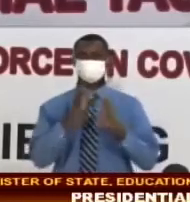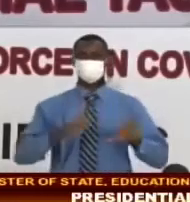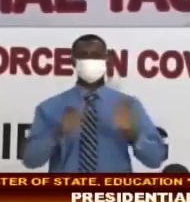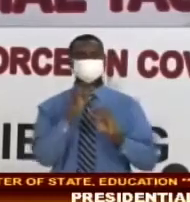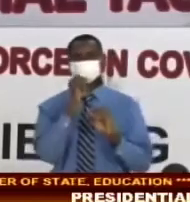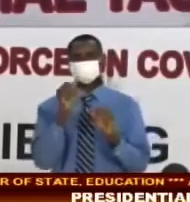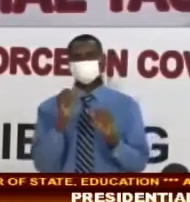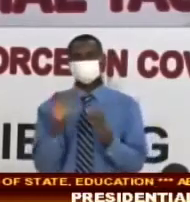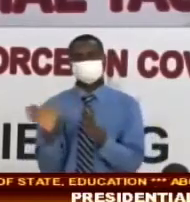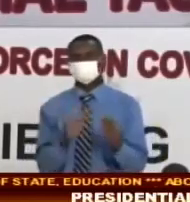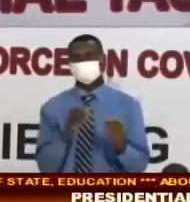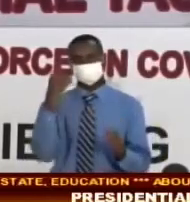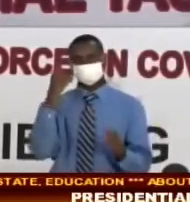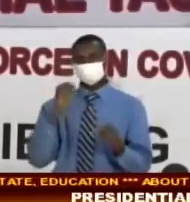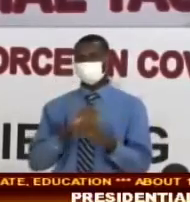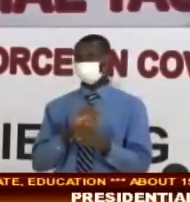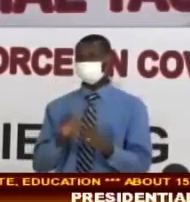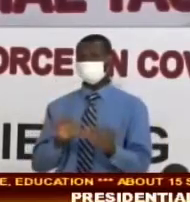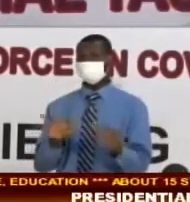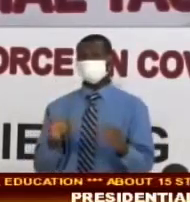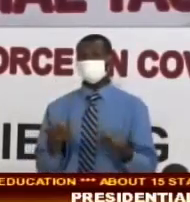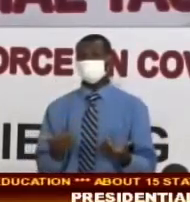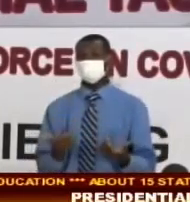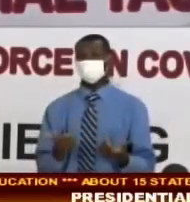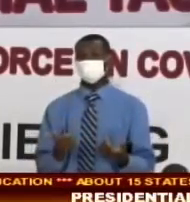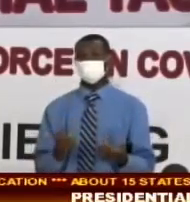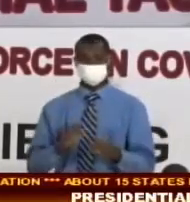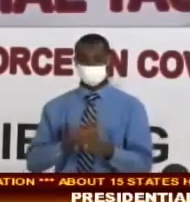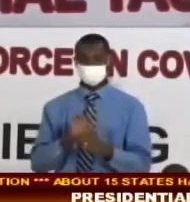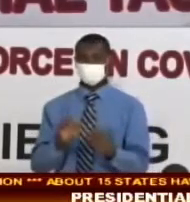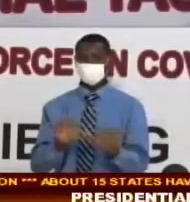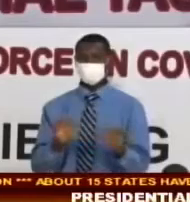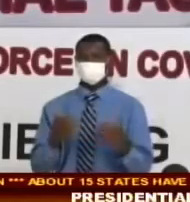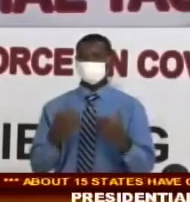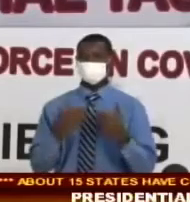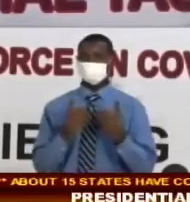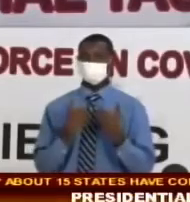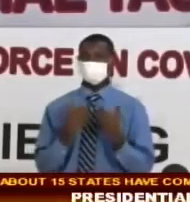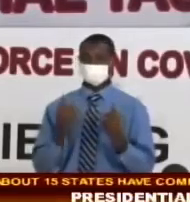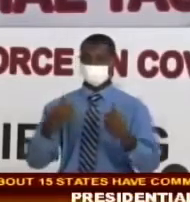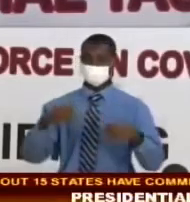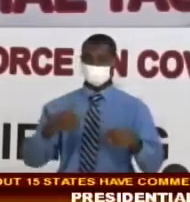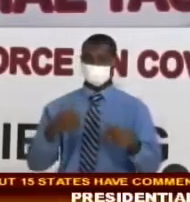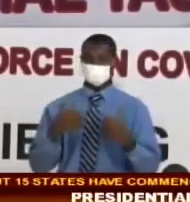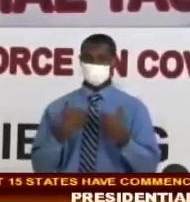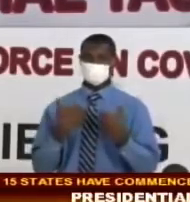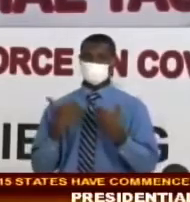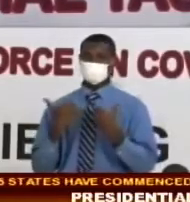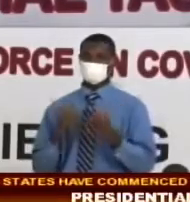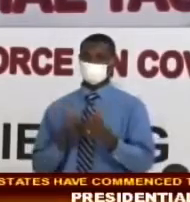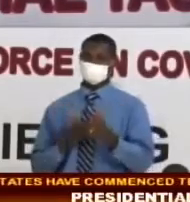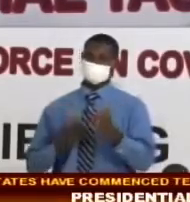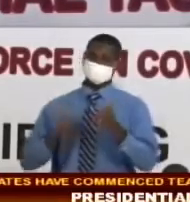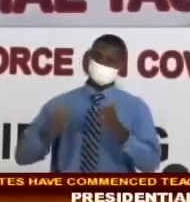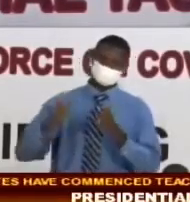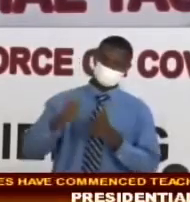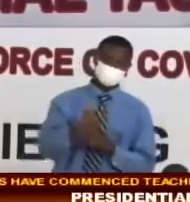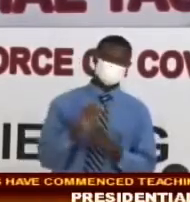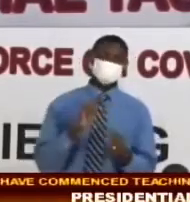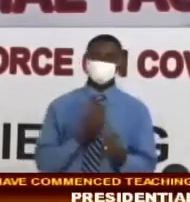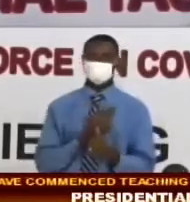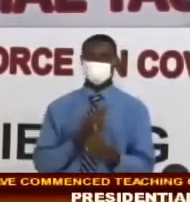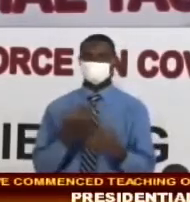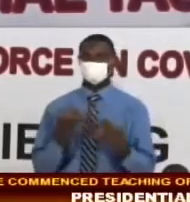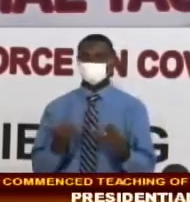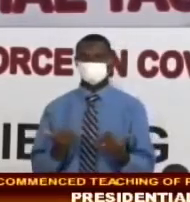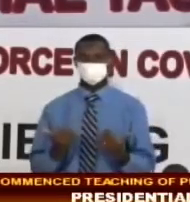for COVID-19. COVID-19 has come and it has overtaken us. It's overwhelmed every country.